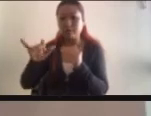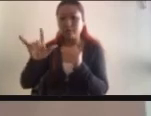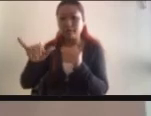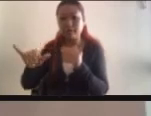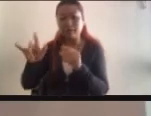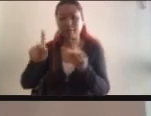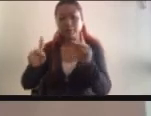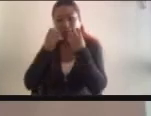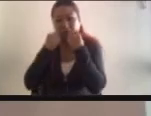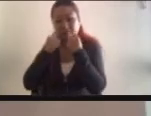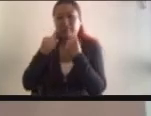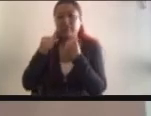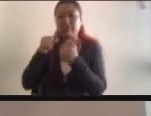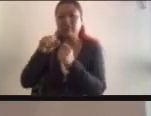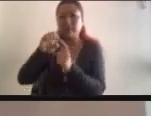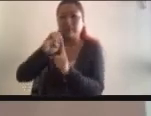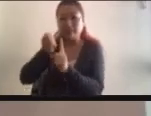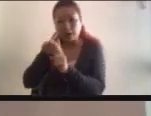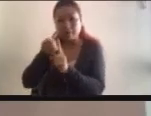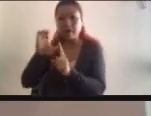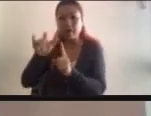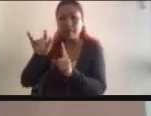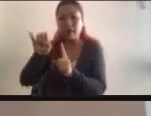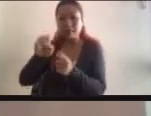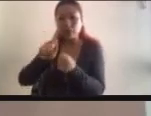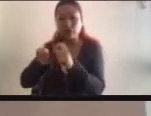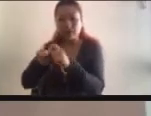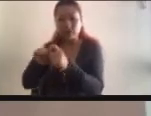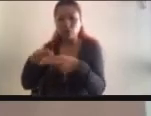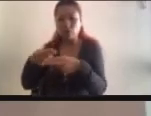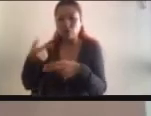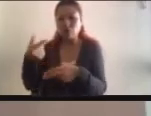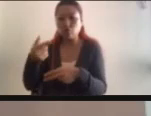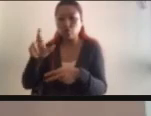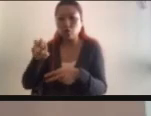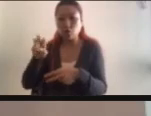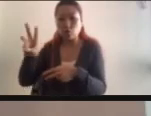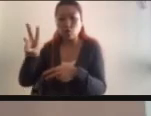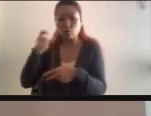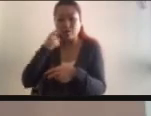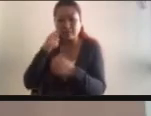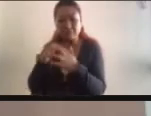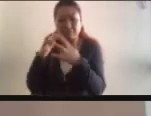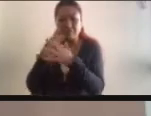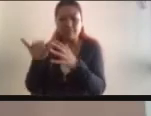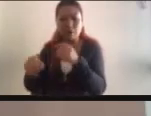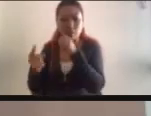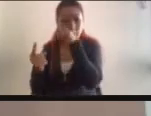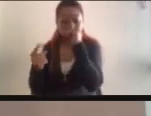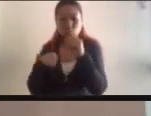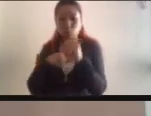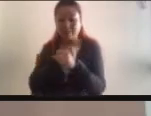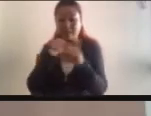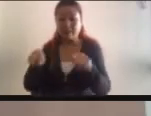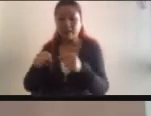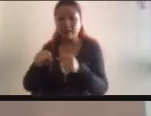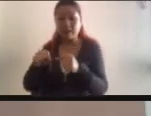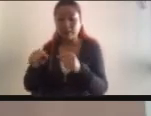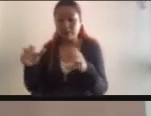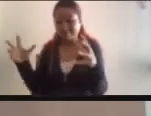environment around climate change. So it's called GROW. We just stood that one up so that we can get together and talk